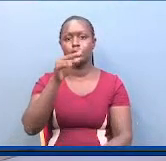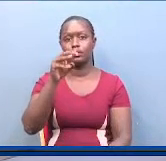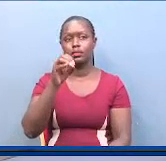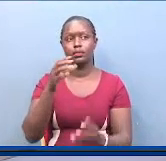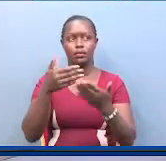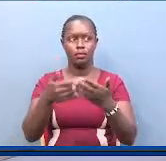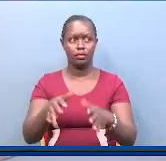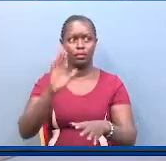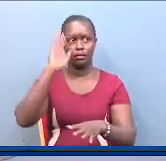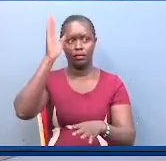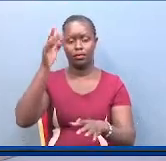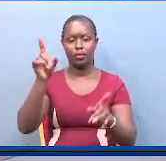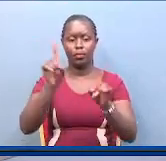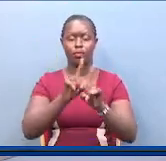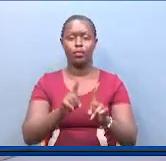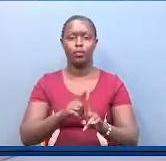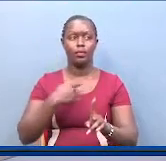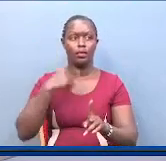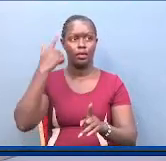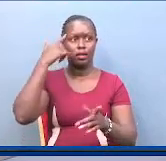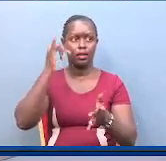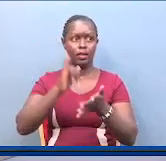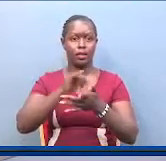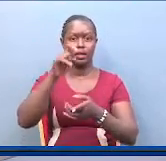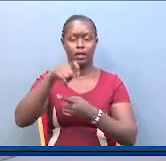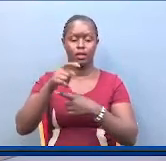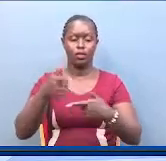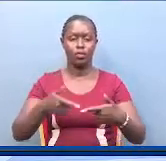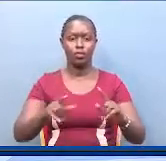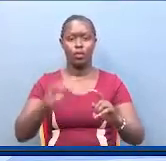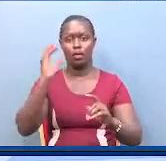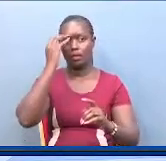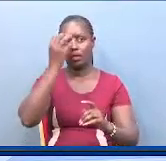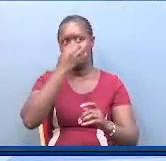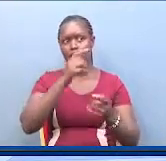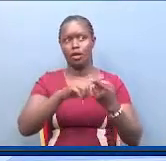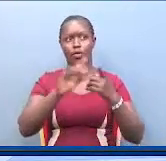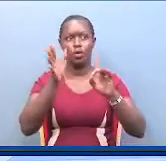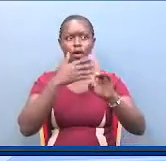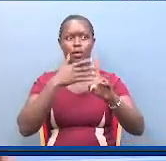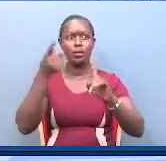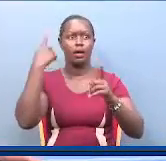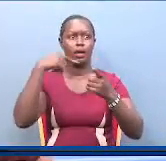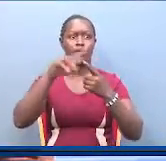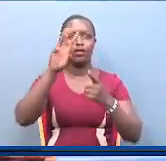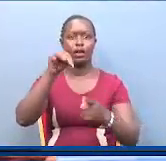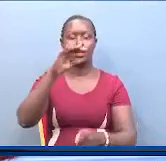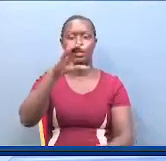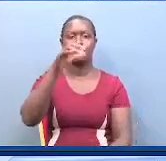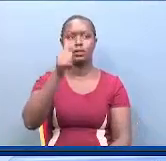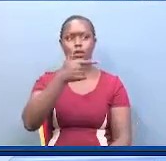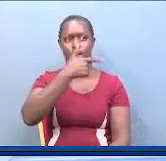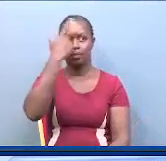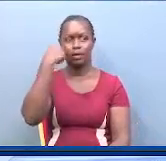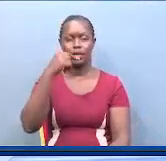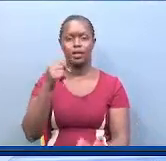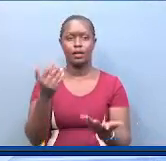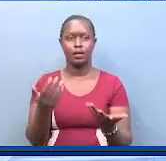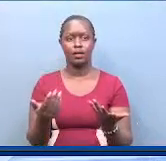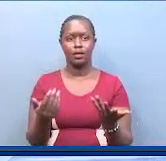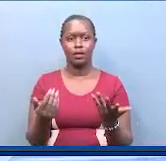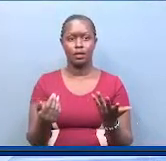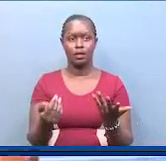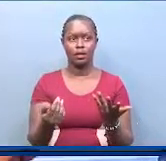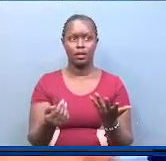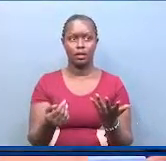lose. So, and I think they should allow Martha Karua even to campaign for an MCA. Because really, you can't insult